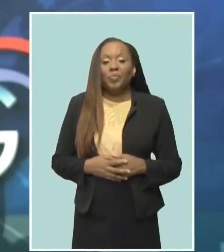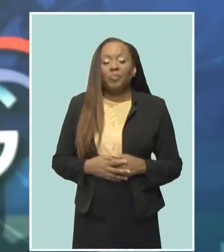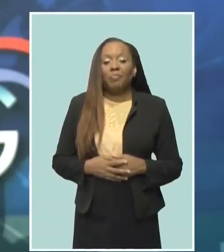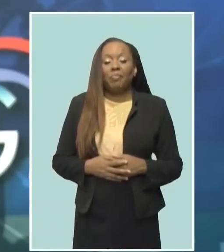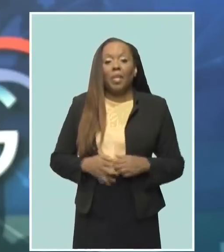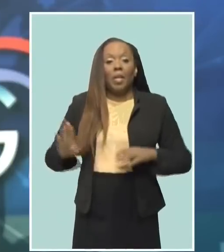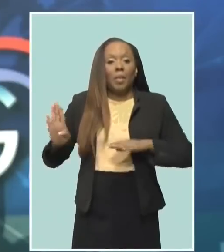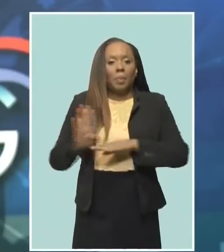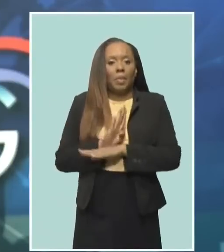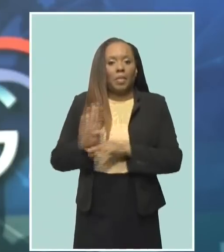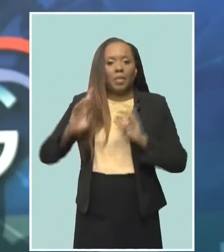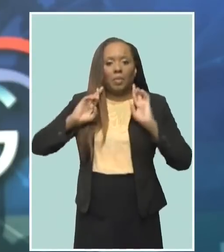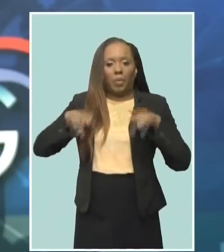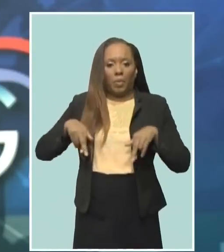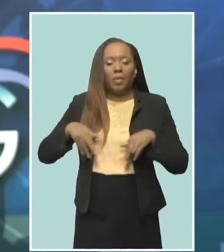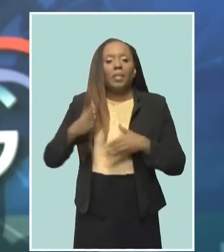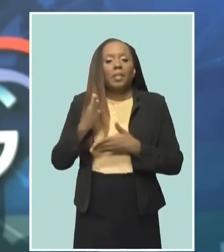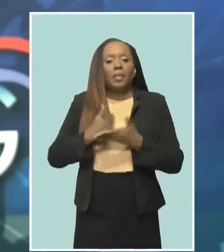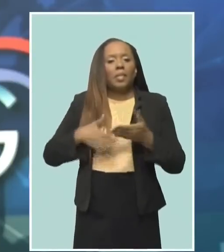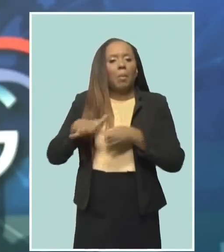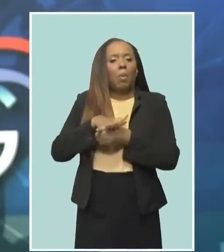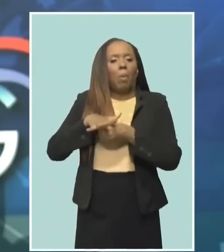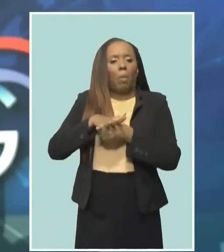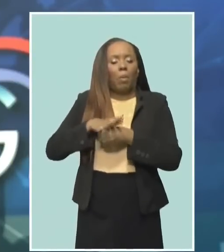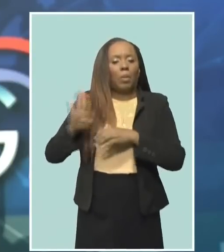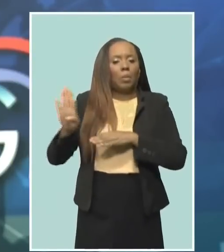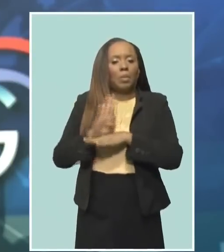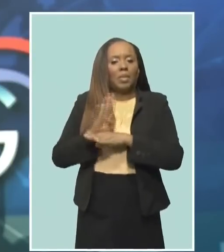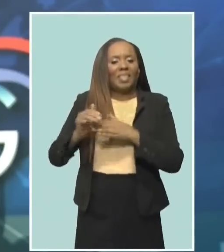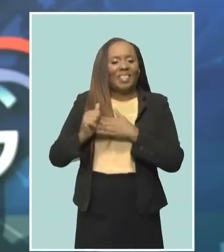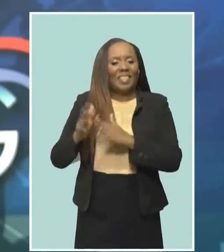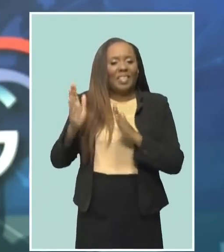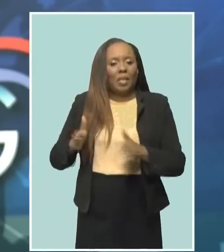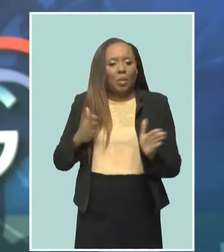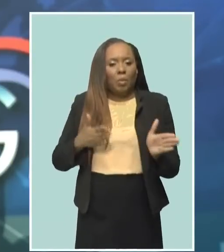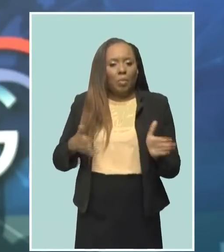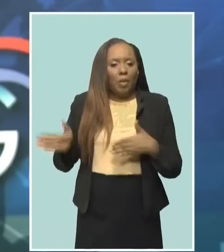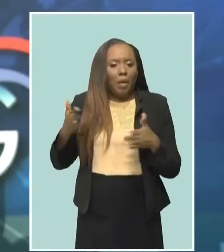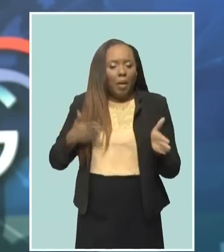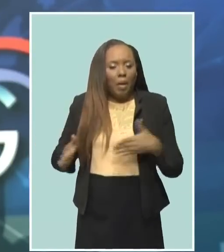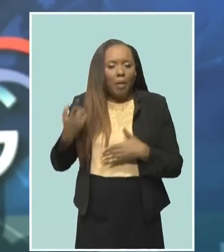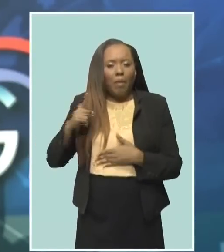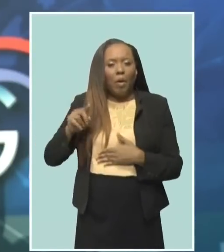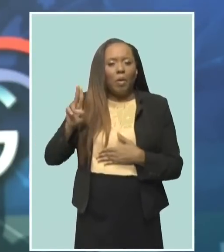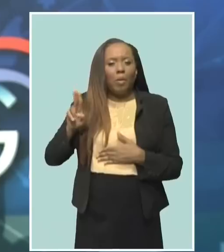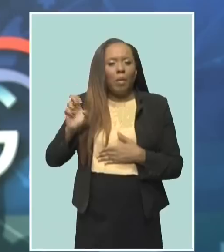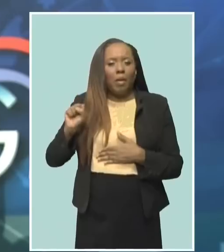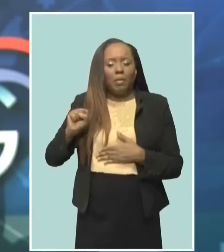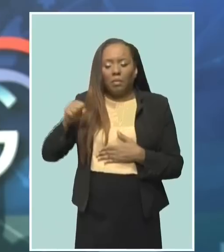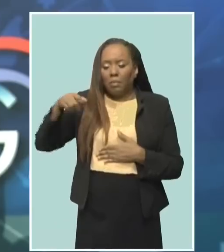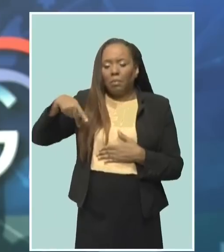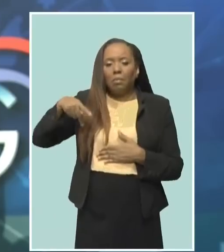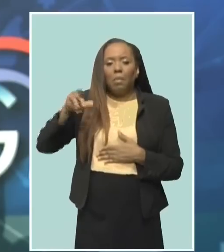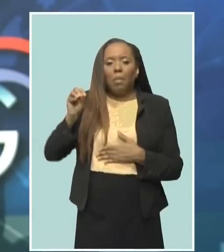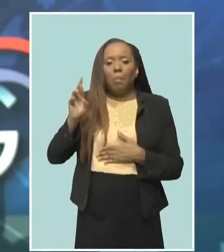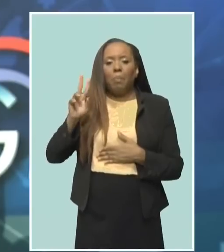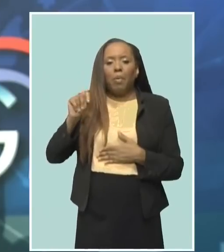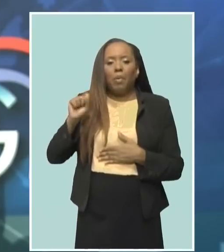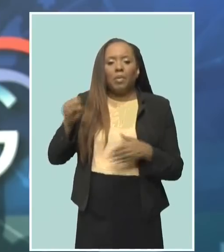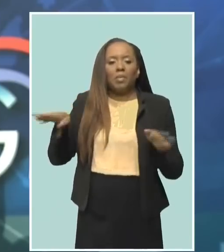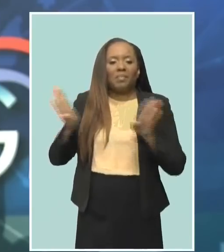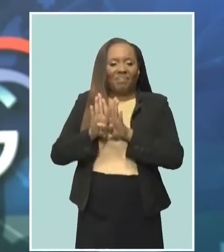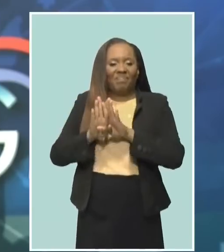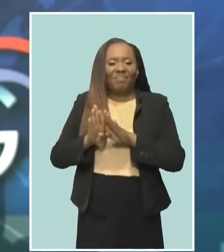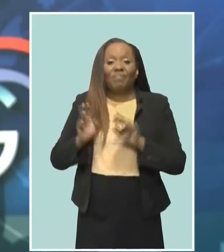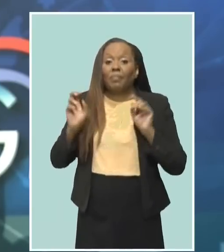In tonight's business report, some local business leaders are preparing for a shutdown at U.S. ports. That strike action could start